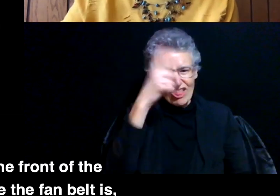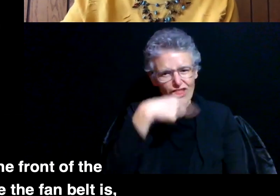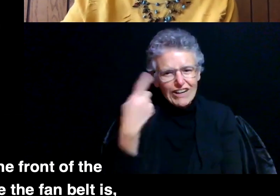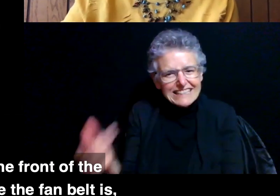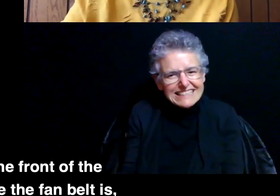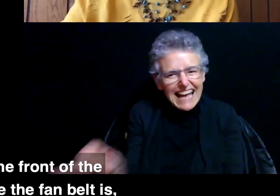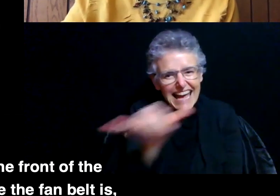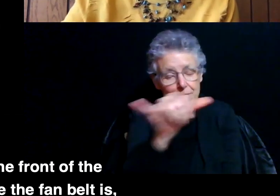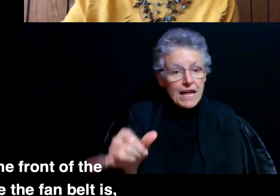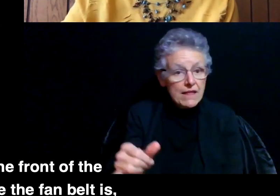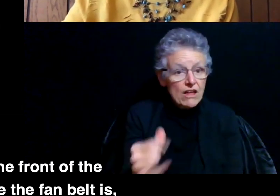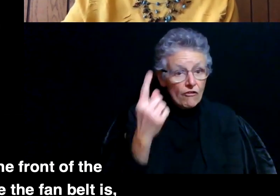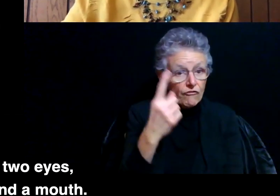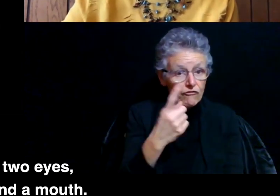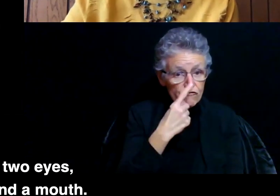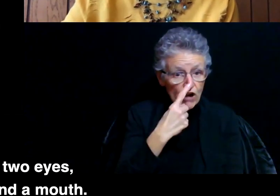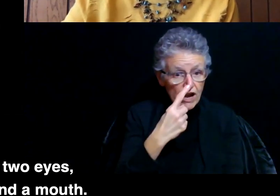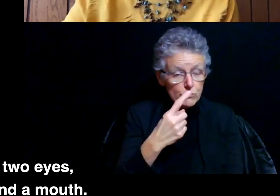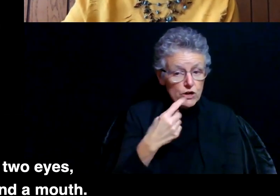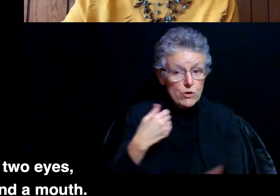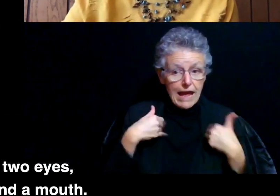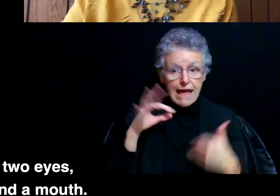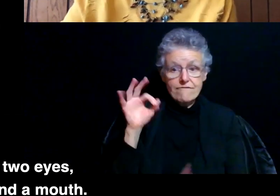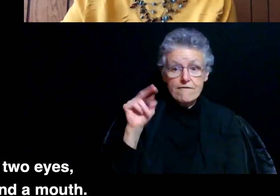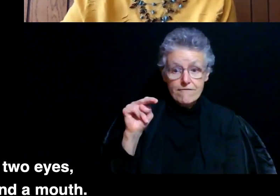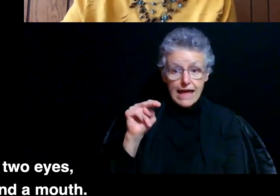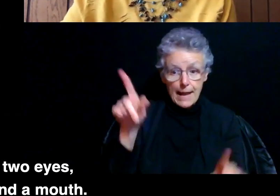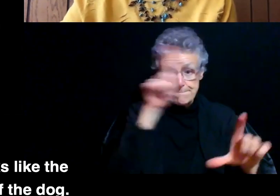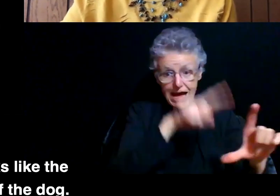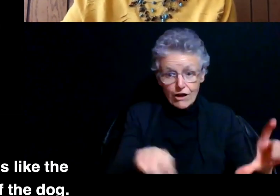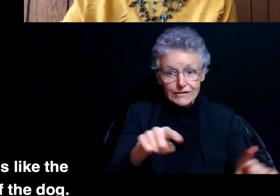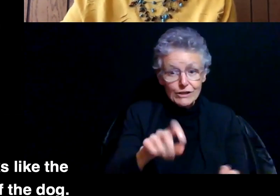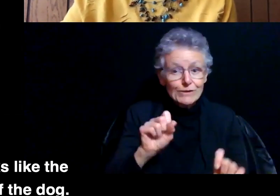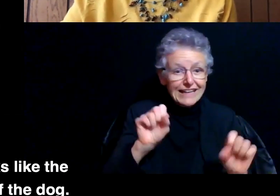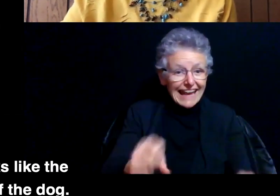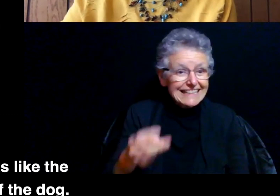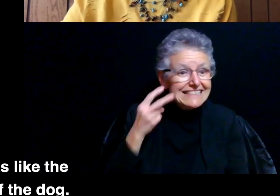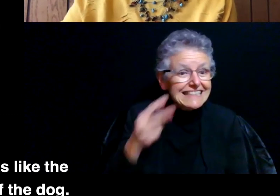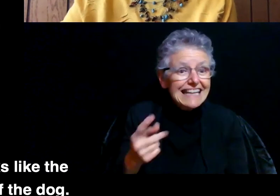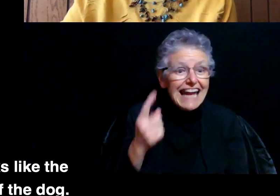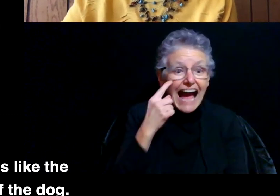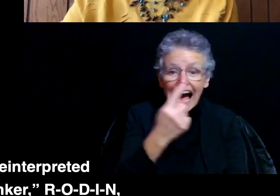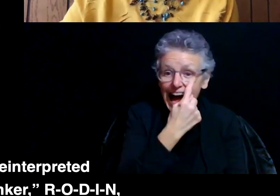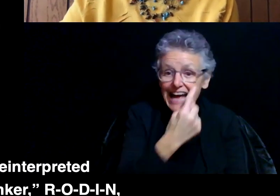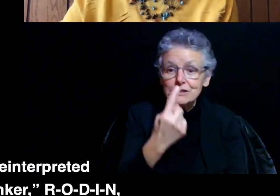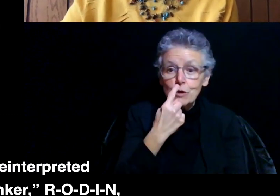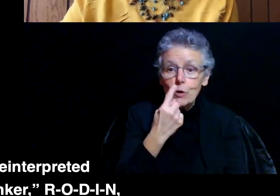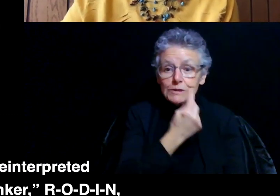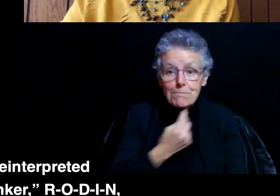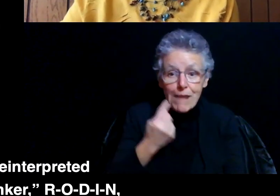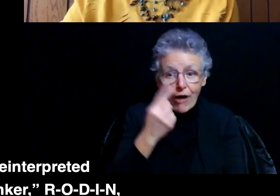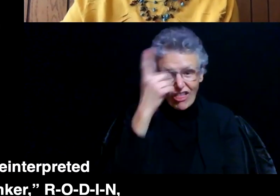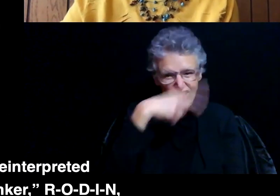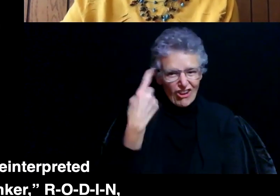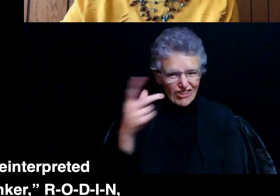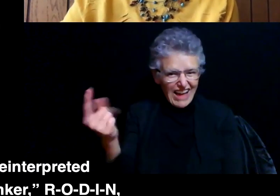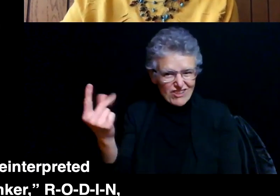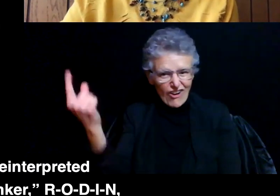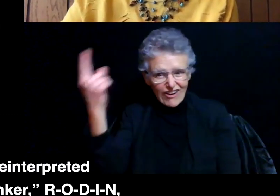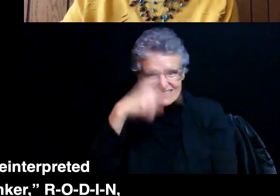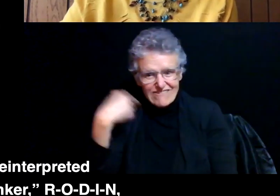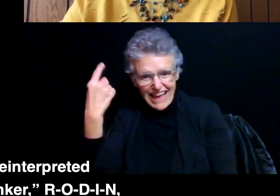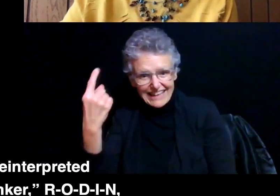of the engine, where the fan belt is, has two eyes, a nose, and a mouth, and looks like the face of the dog. He also